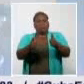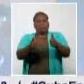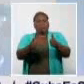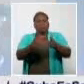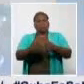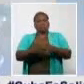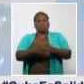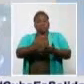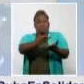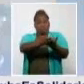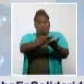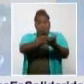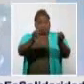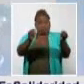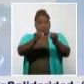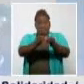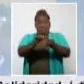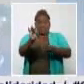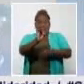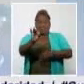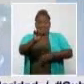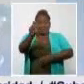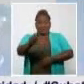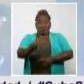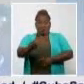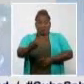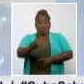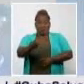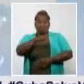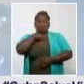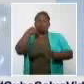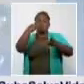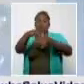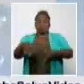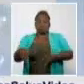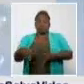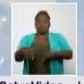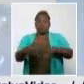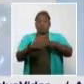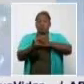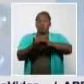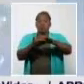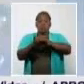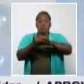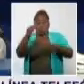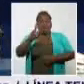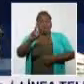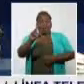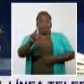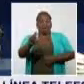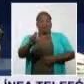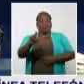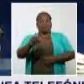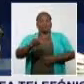than yesterday. 1 more serious case than yesterday.